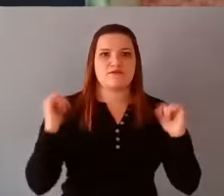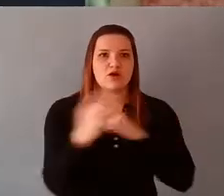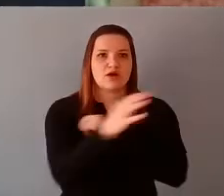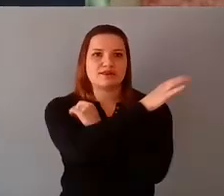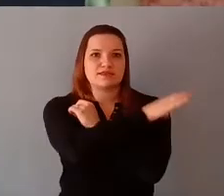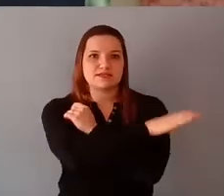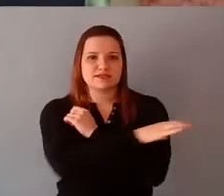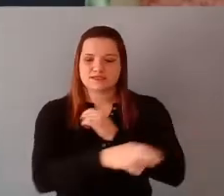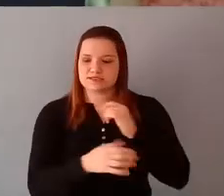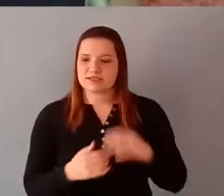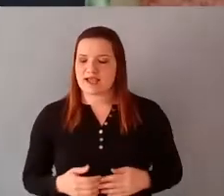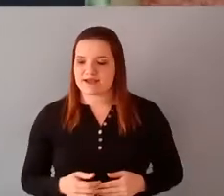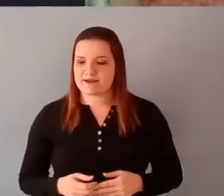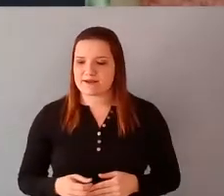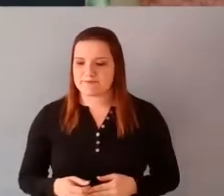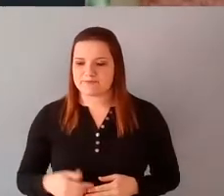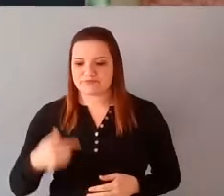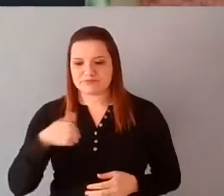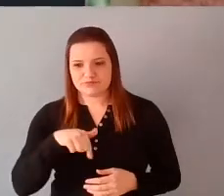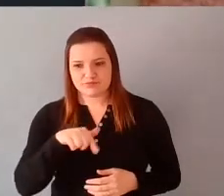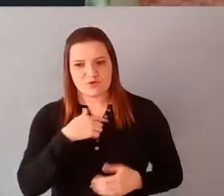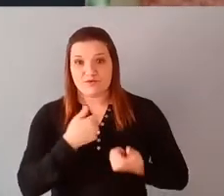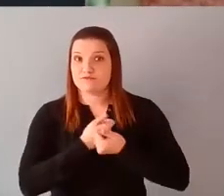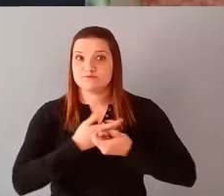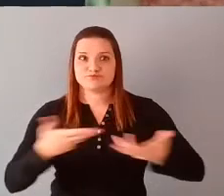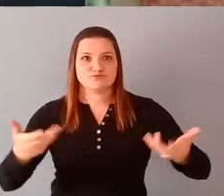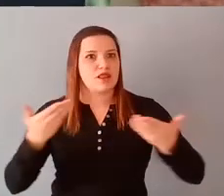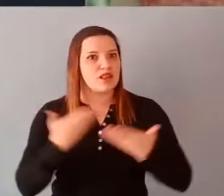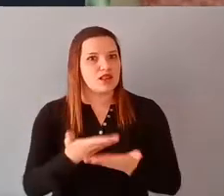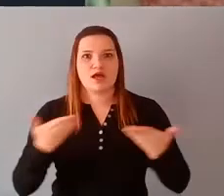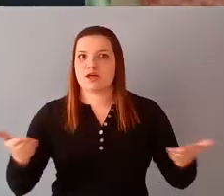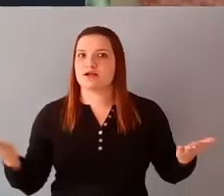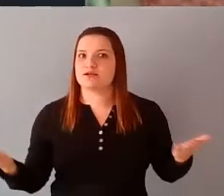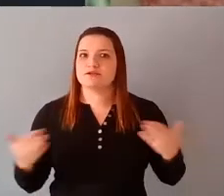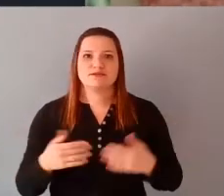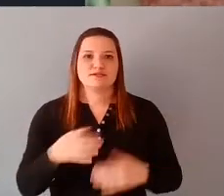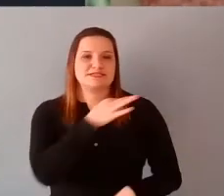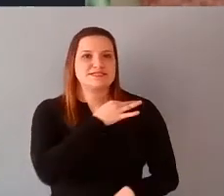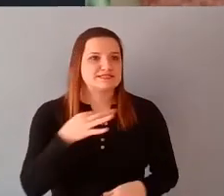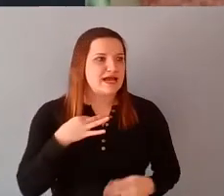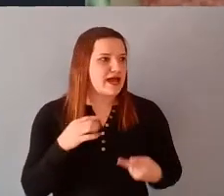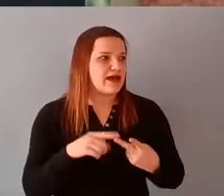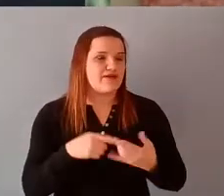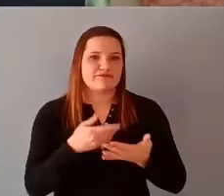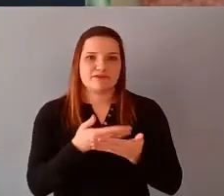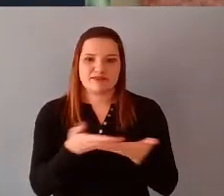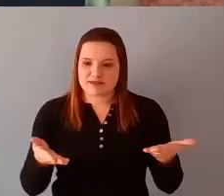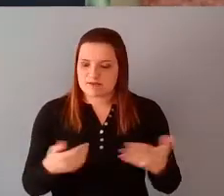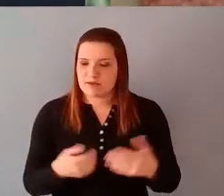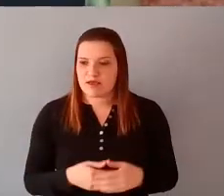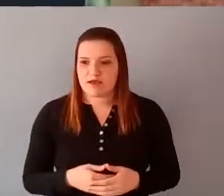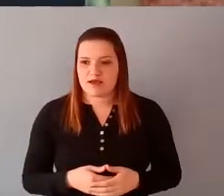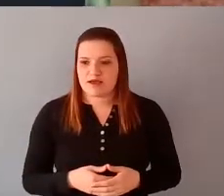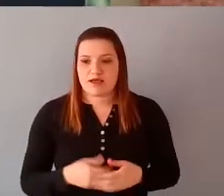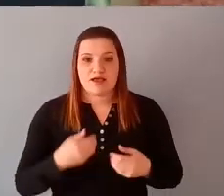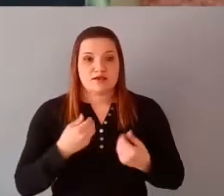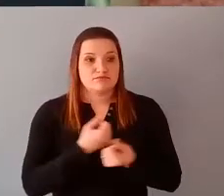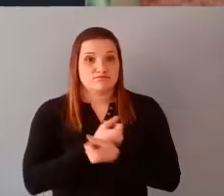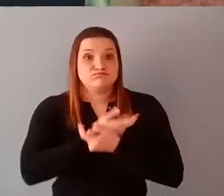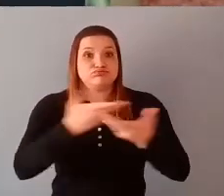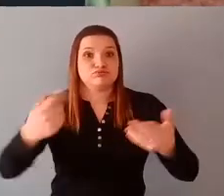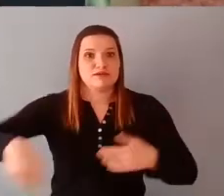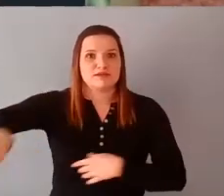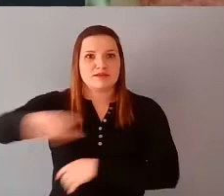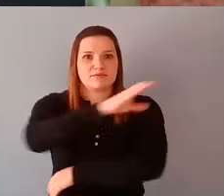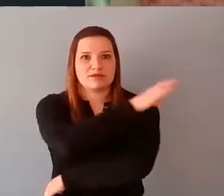And we have deployed a lot of resources, staff and supplies, and out to the clinics to